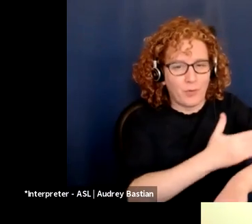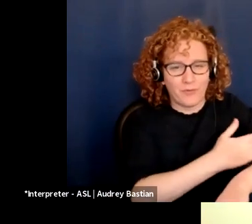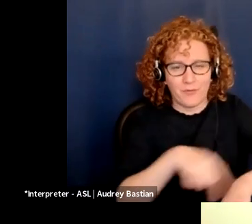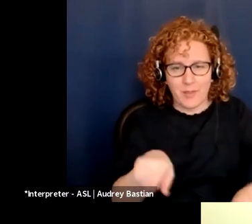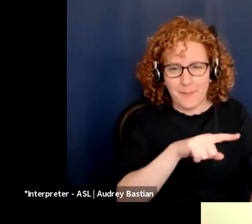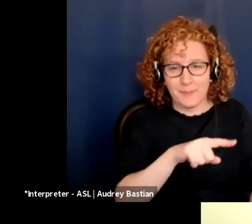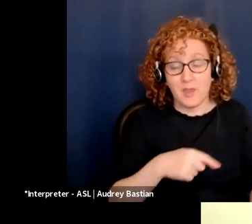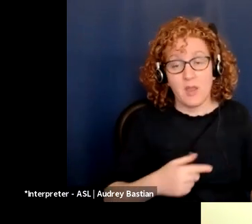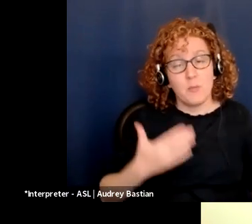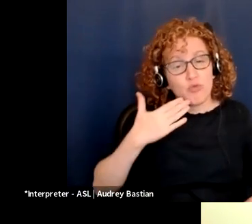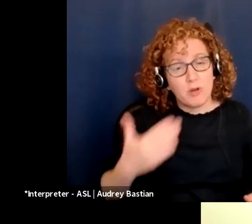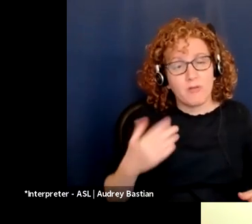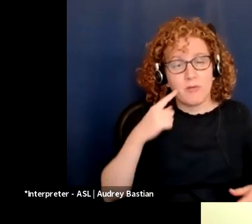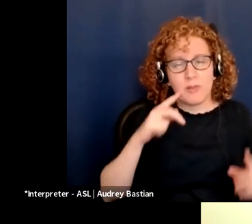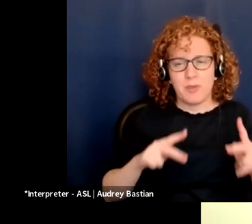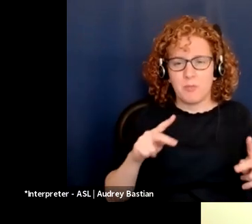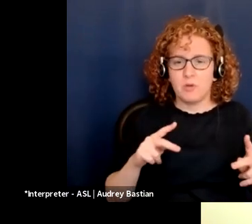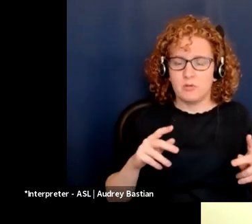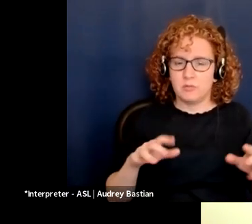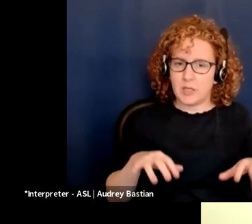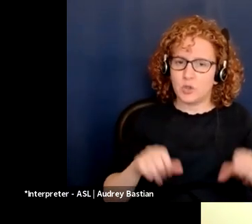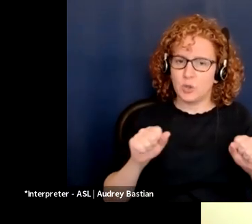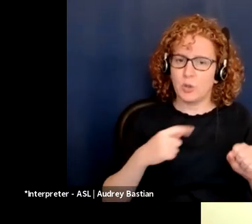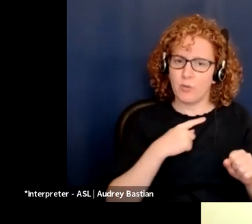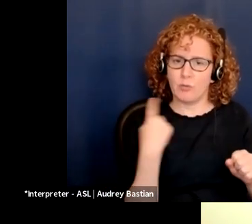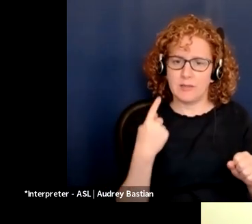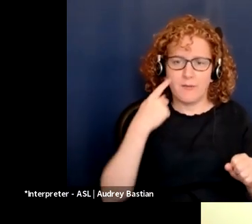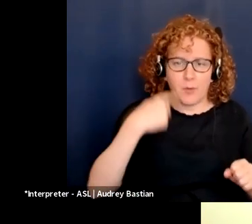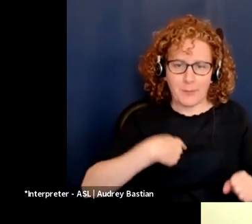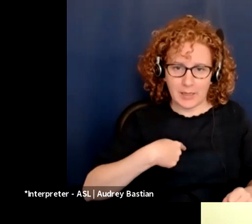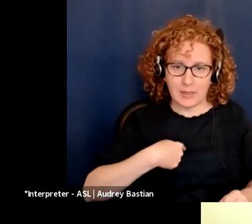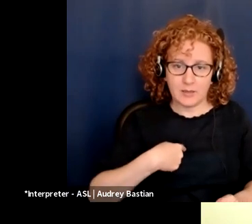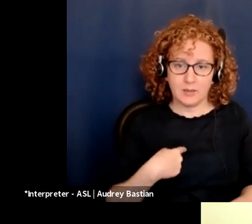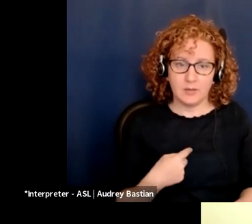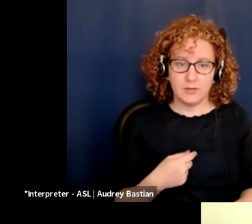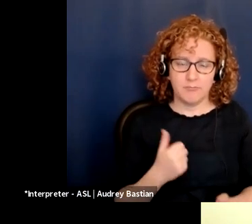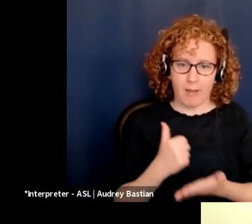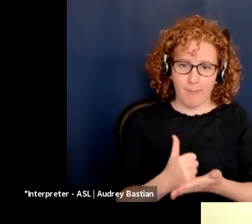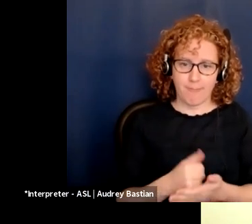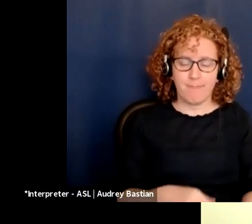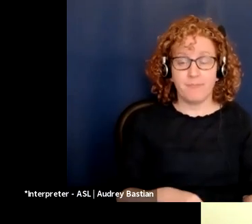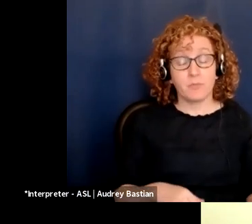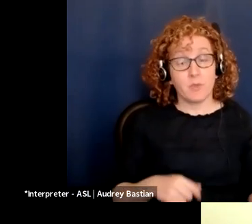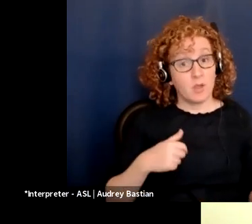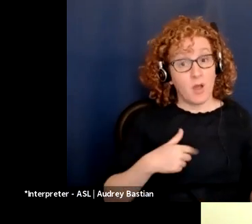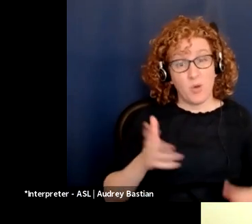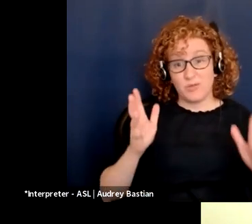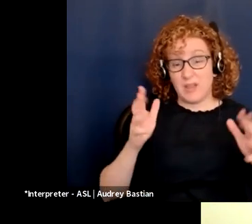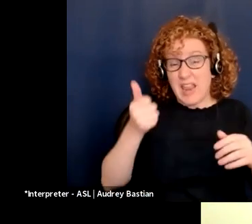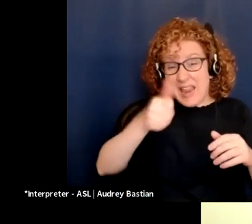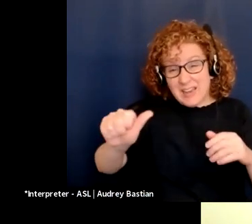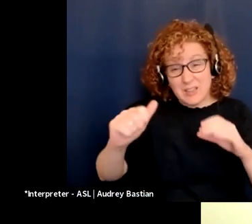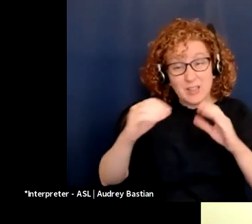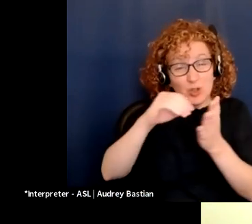And I'm really grateful to the people who took those risks for me. And yeah, like I'll talk to any students who email me